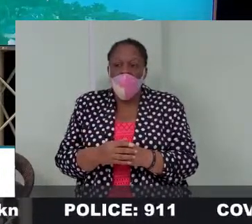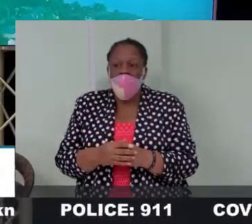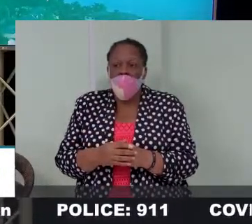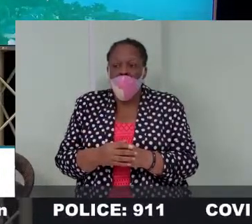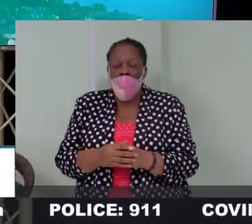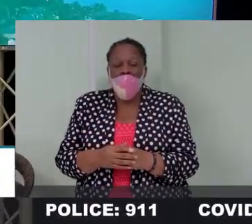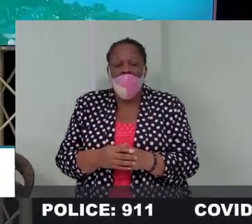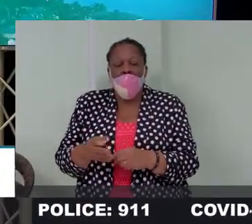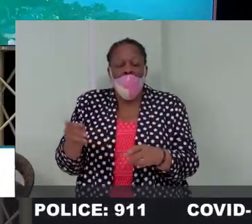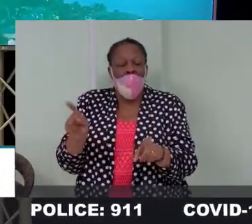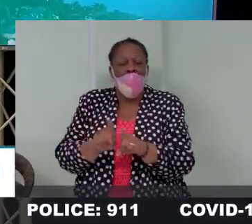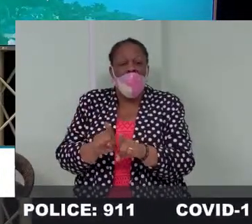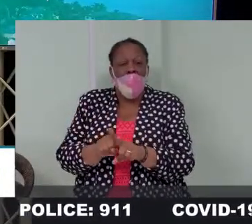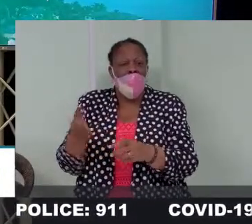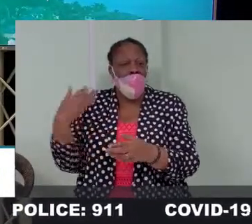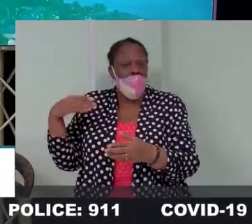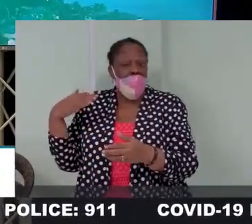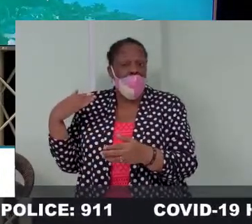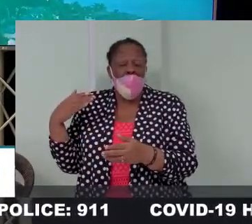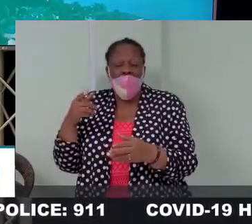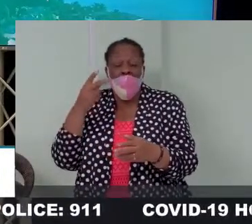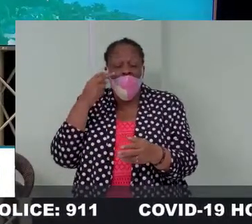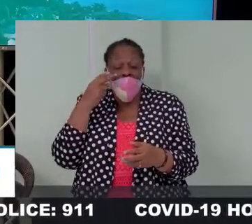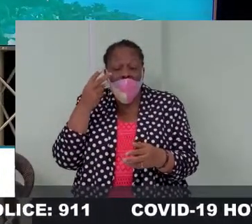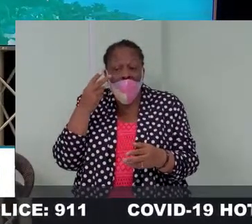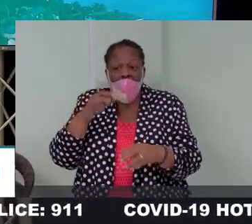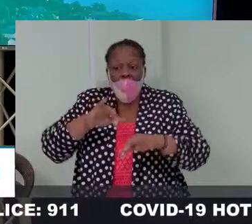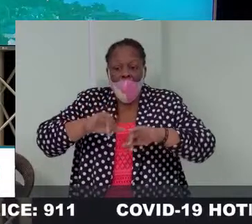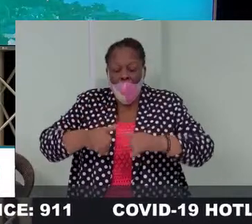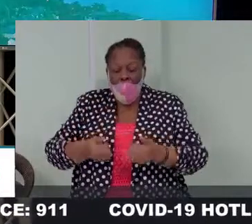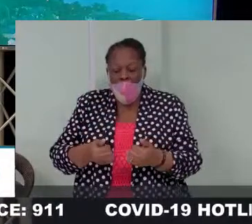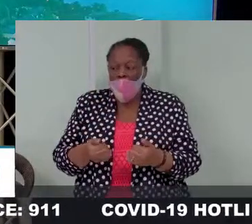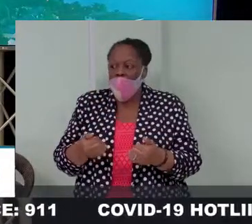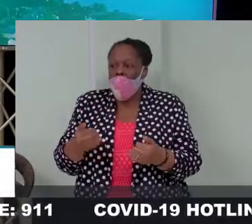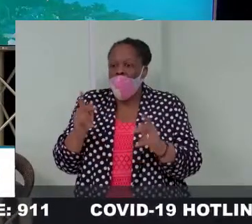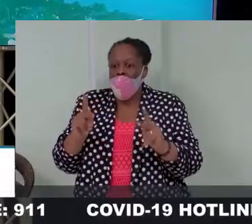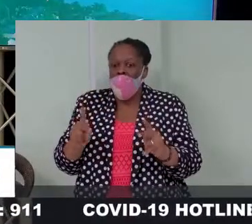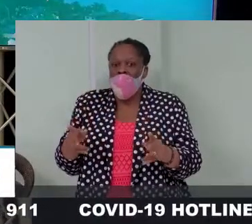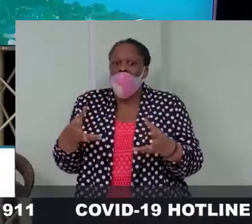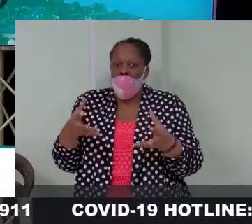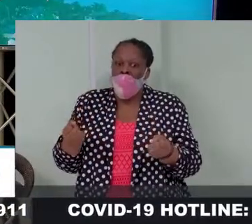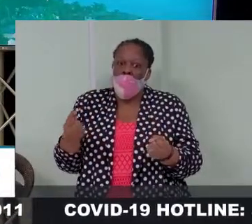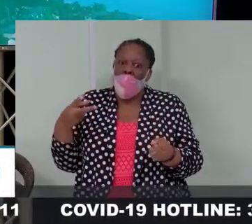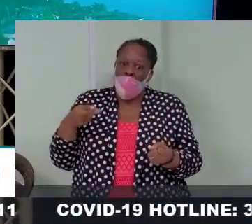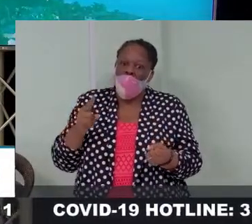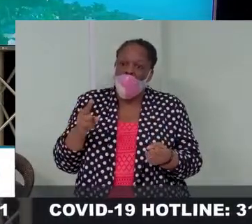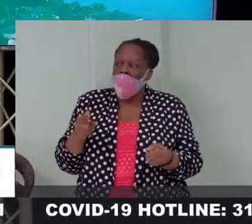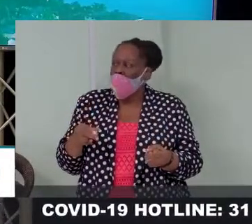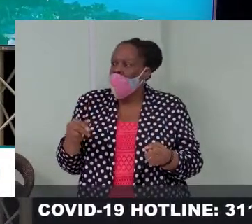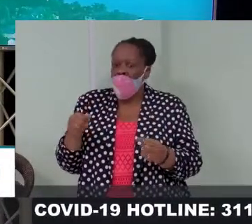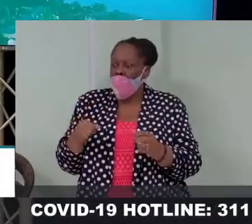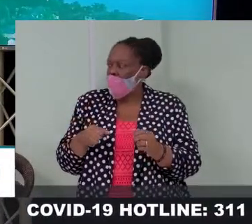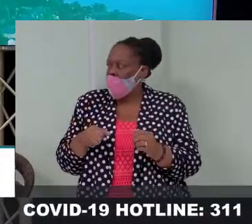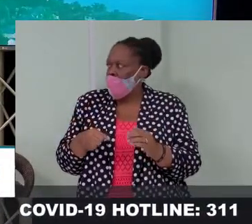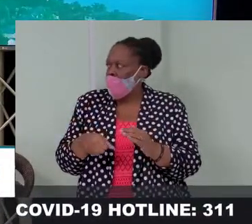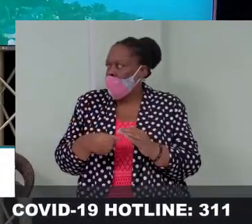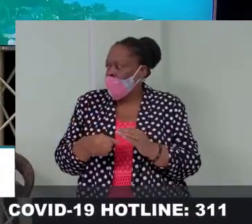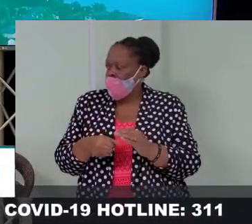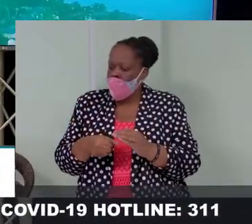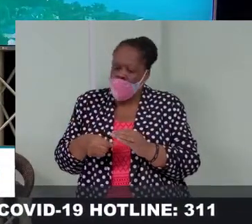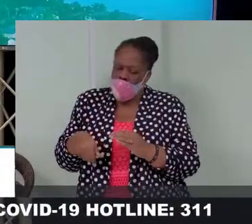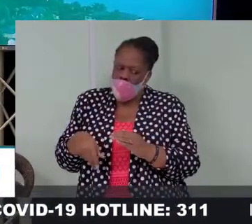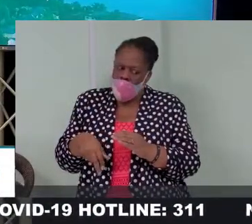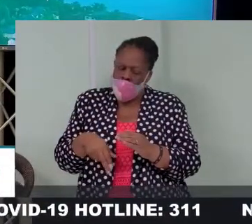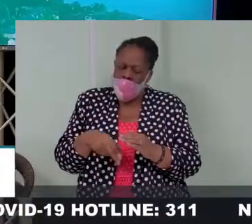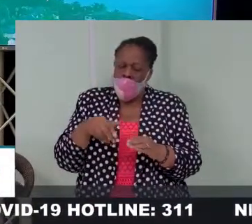trucks, etc. This virus can enter the Federation without us knowing. And that's one of the reasons why we